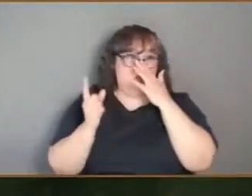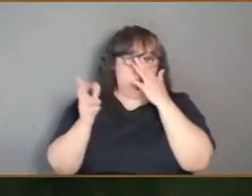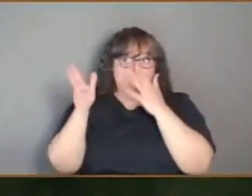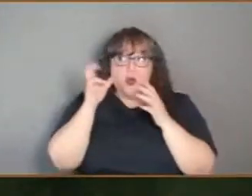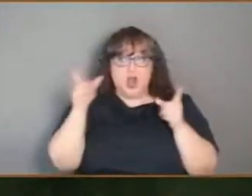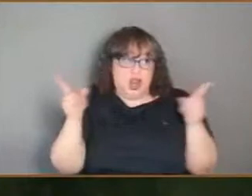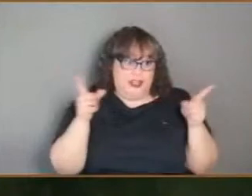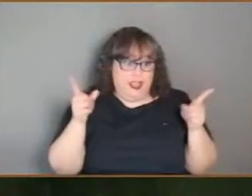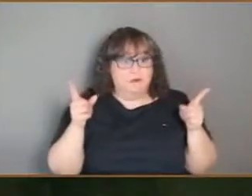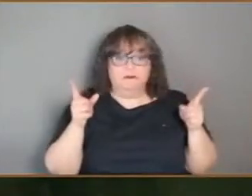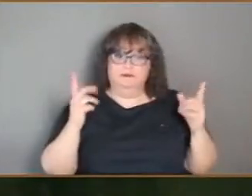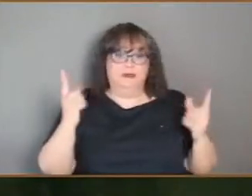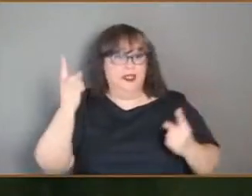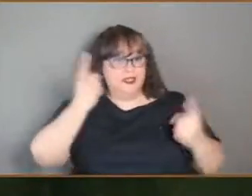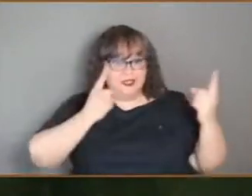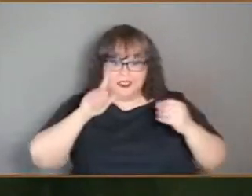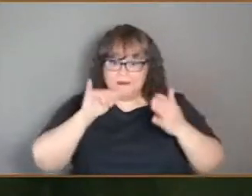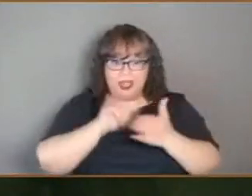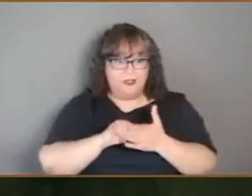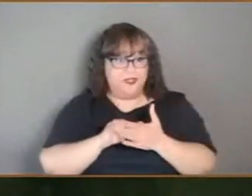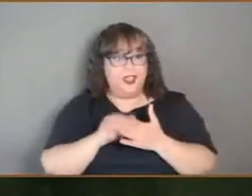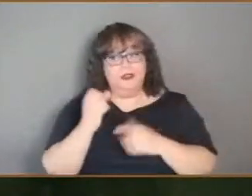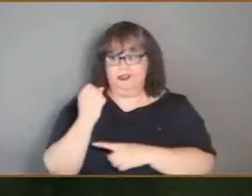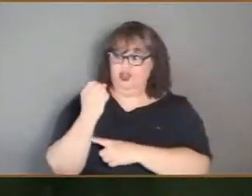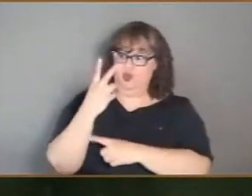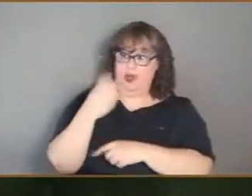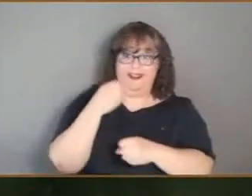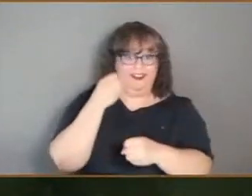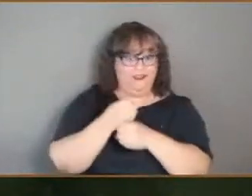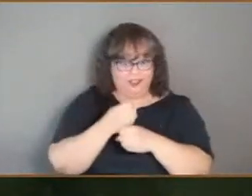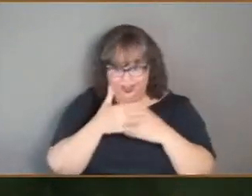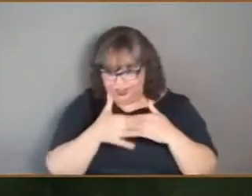Lucy is, again, a 12-year-long mission. So if you're